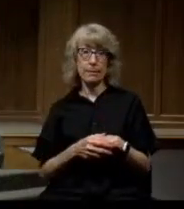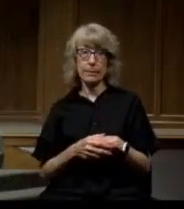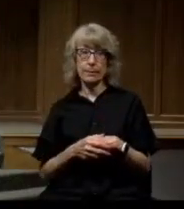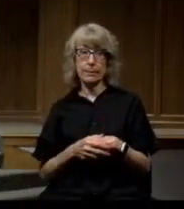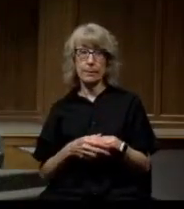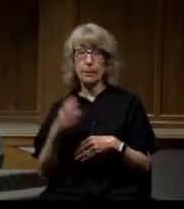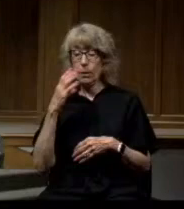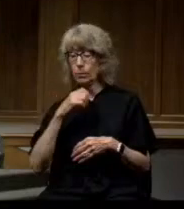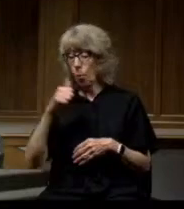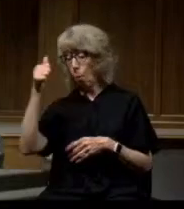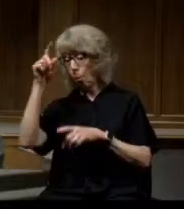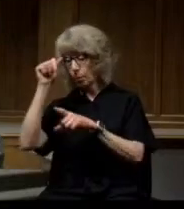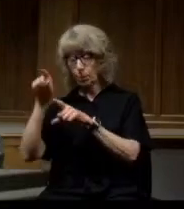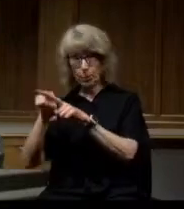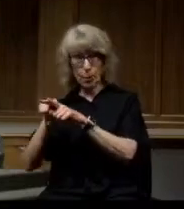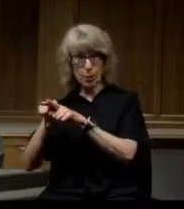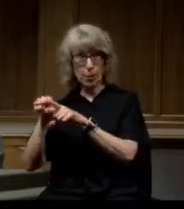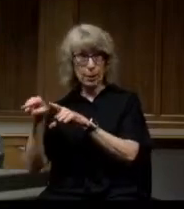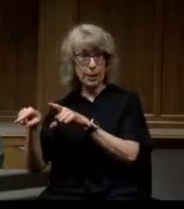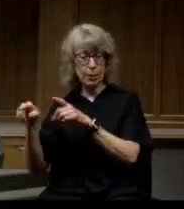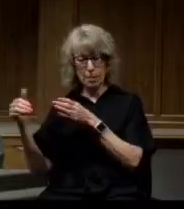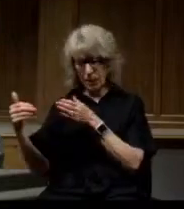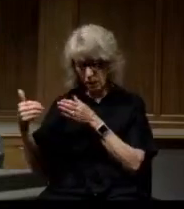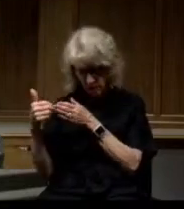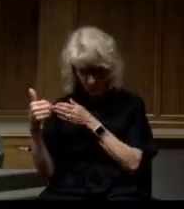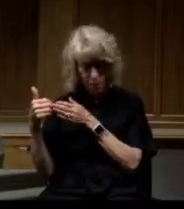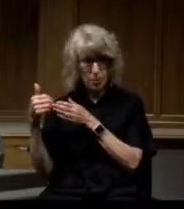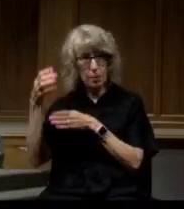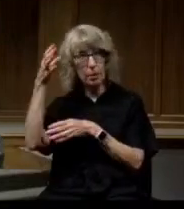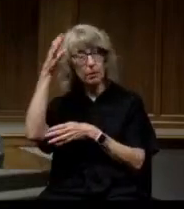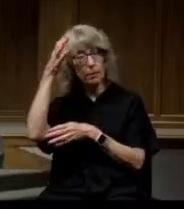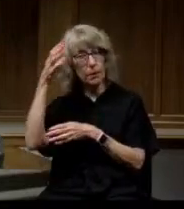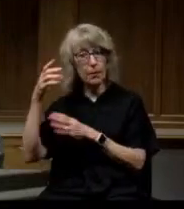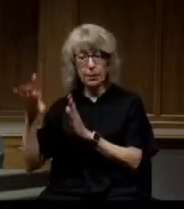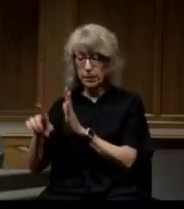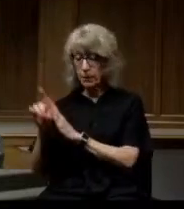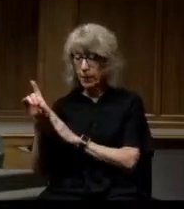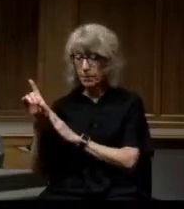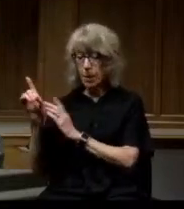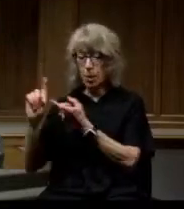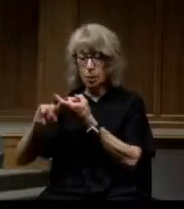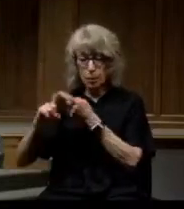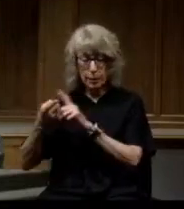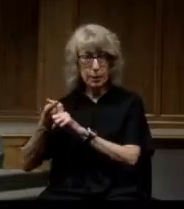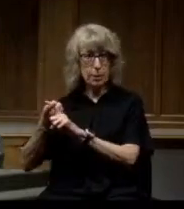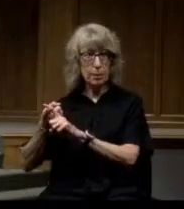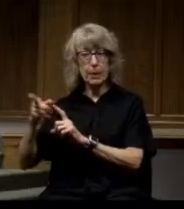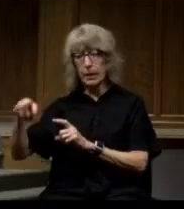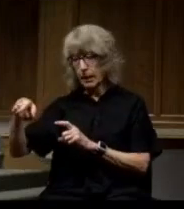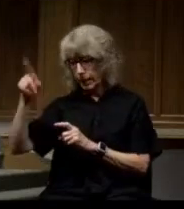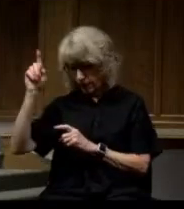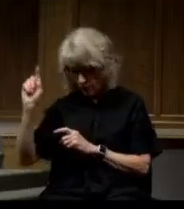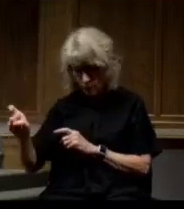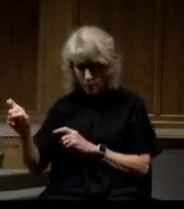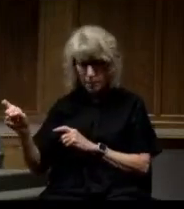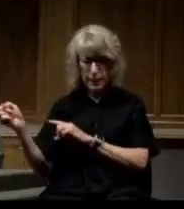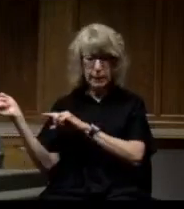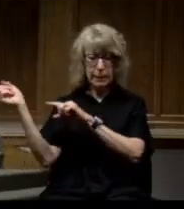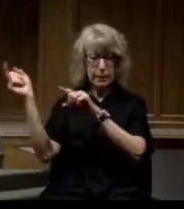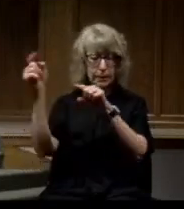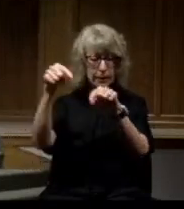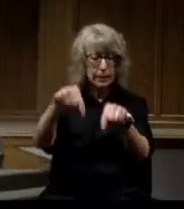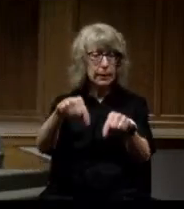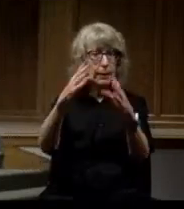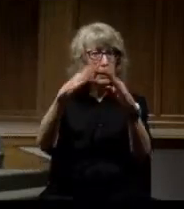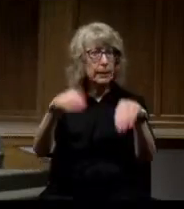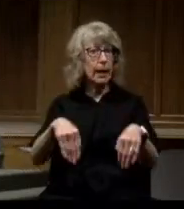father. He has spent all these years developing this amazing relationship with his dad. He's supposed to be in the house close to his dad, but he's out in the